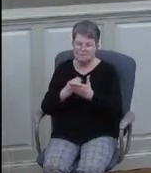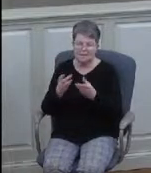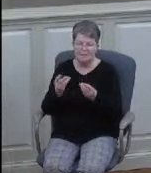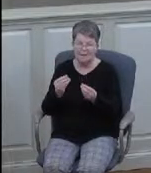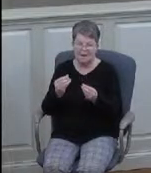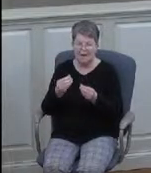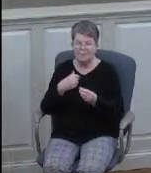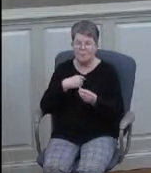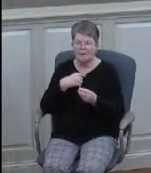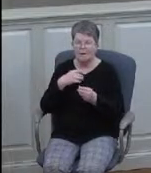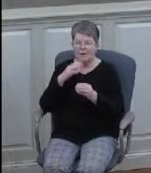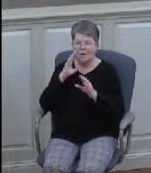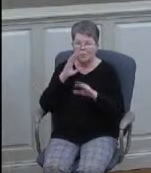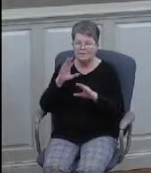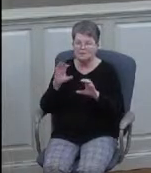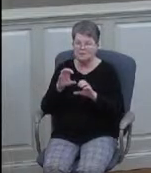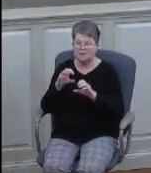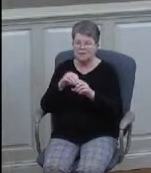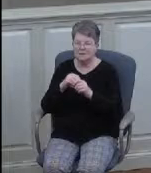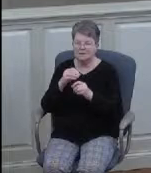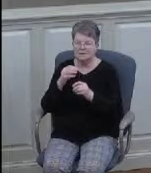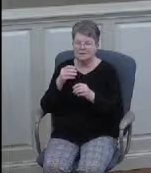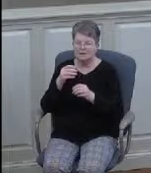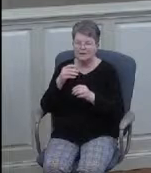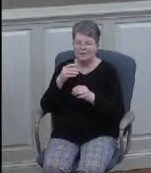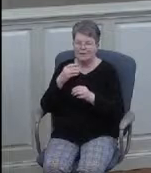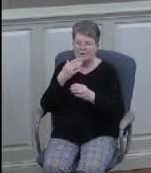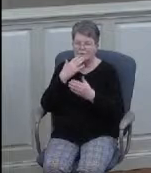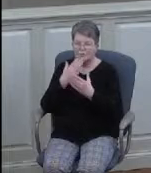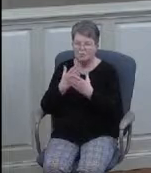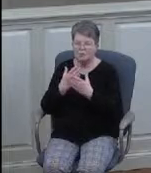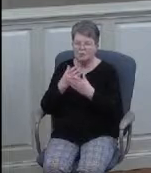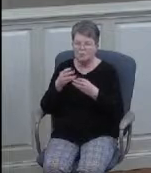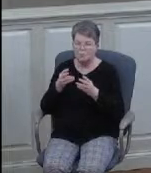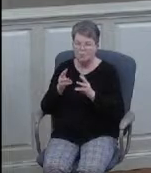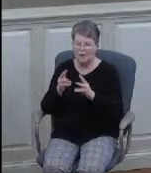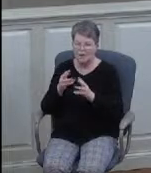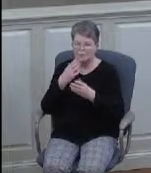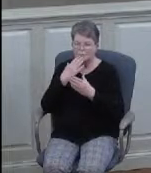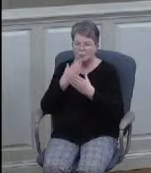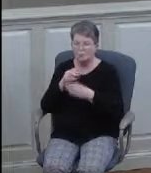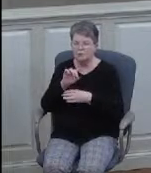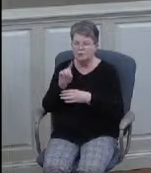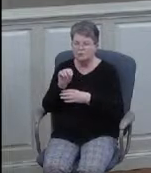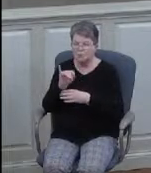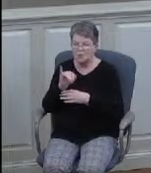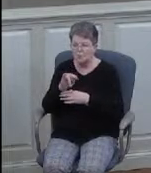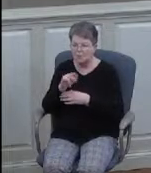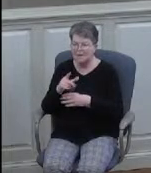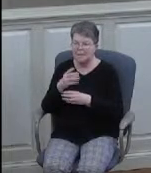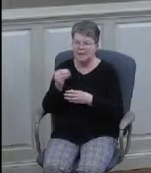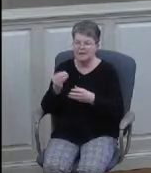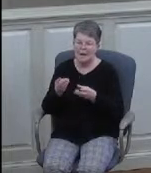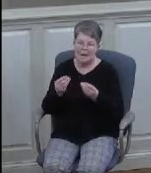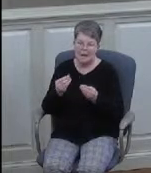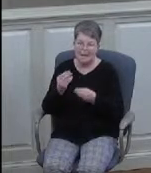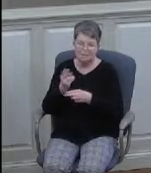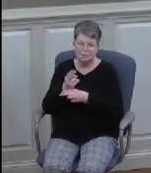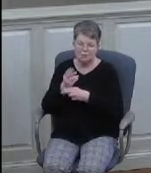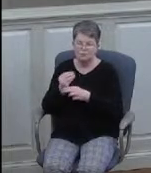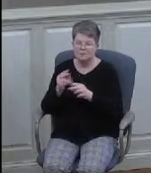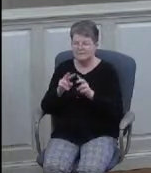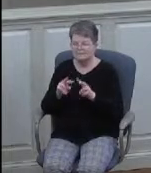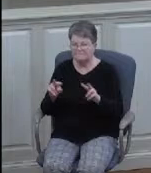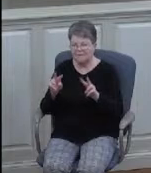in a thoughtful way that supports good zoning and good land use and values. And so the idea is that you